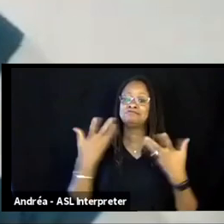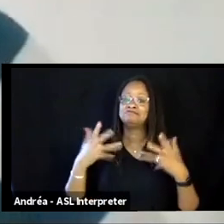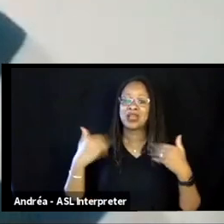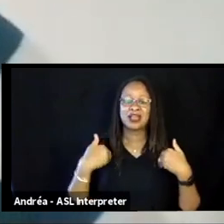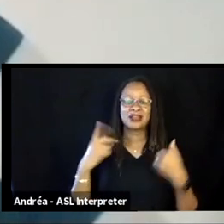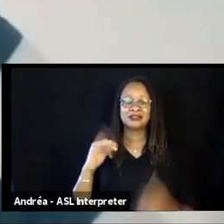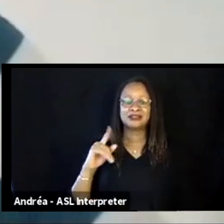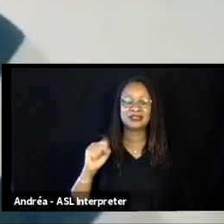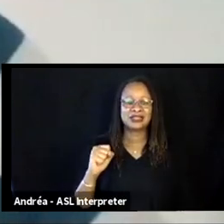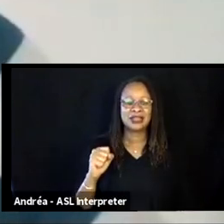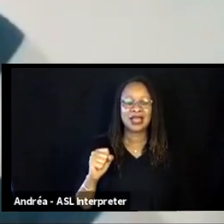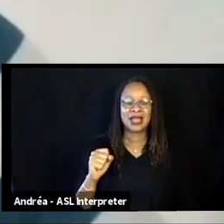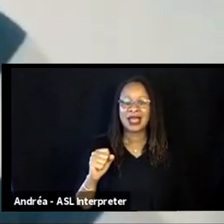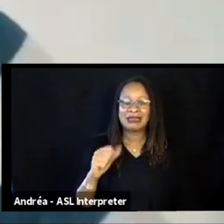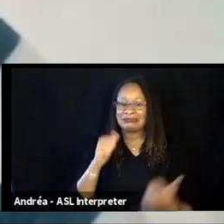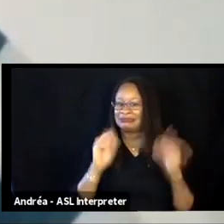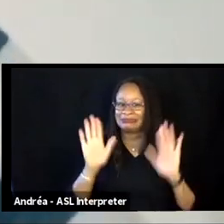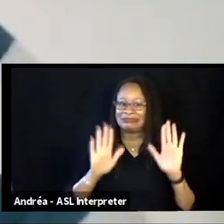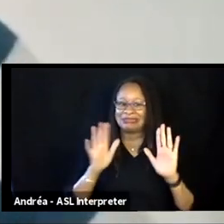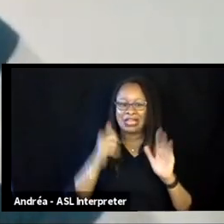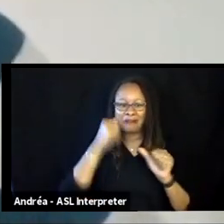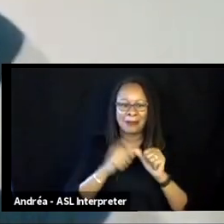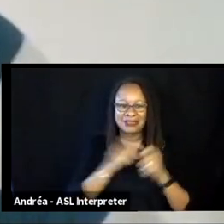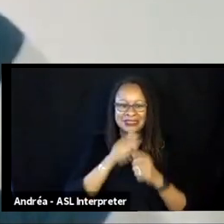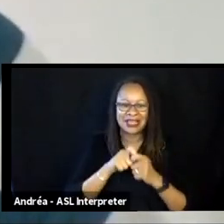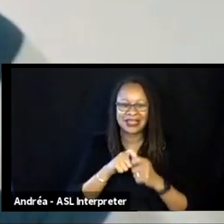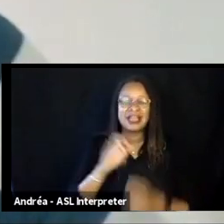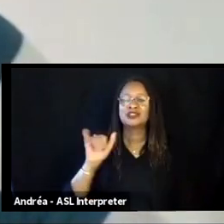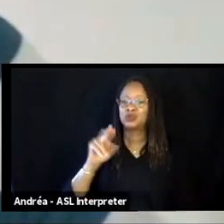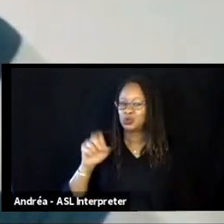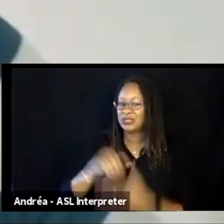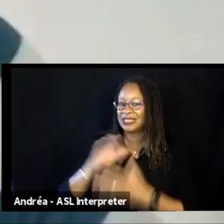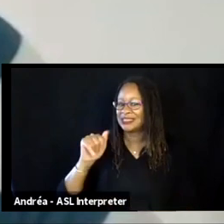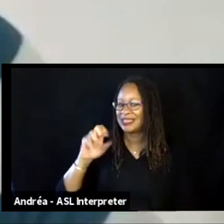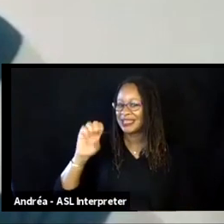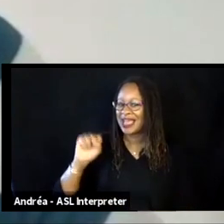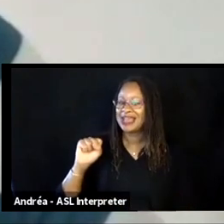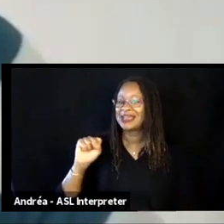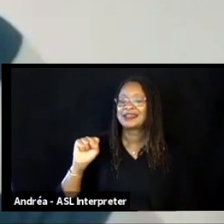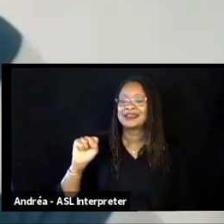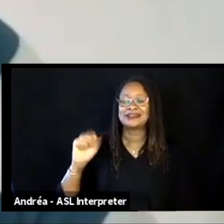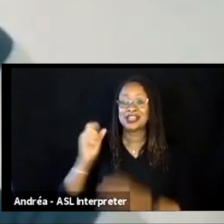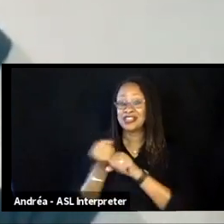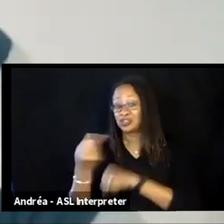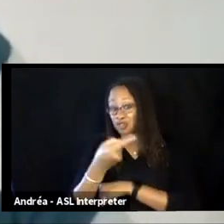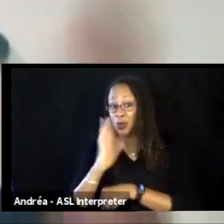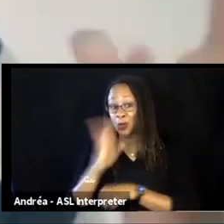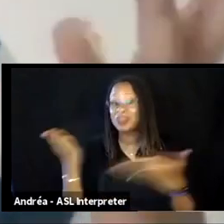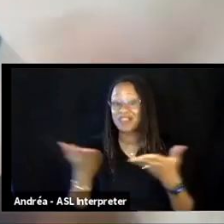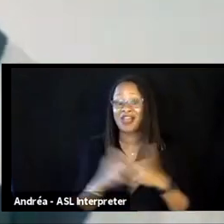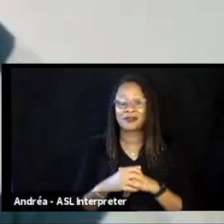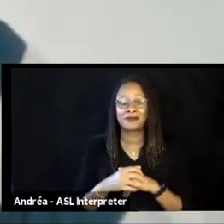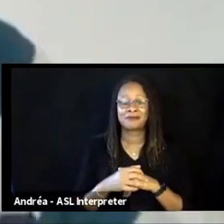wish I had them off the tip of my tongue, but it's 3rd week of June in Cannes next year. We will be there as long